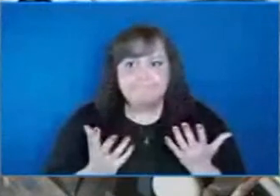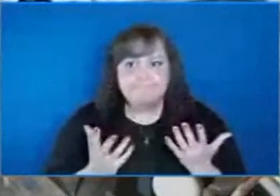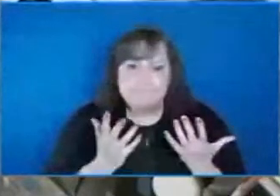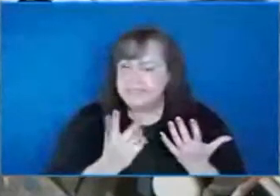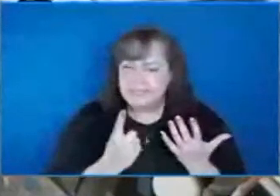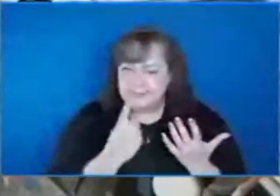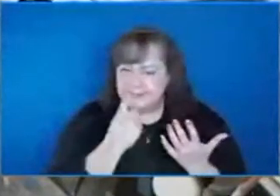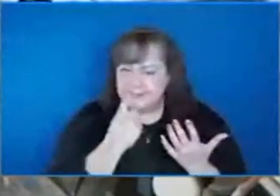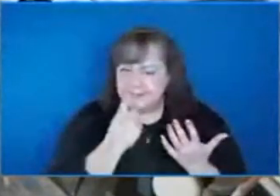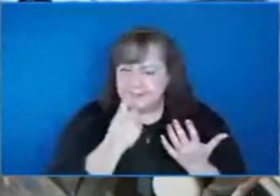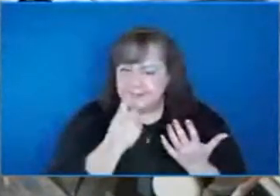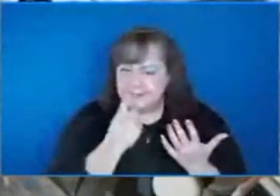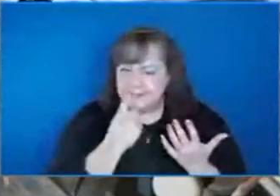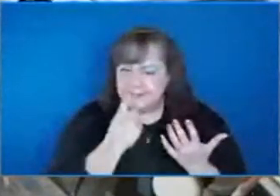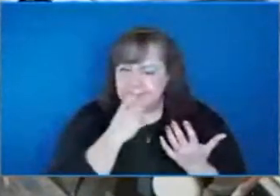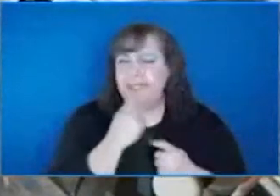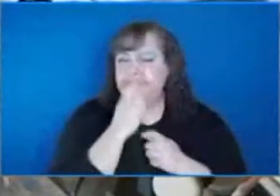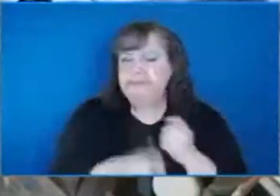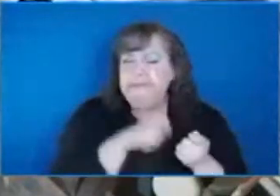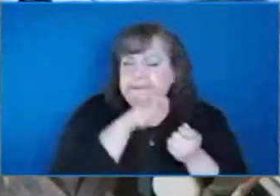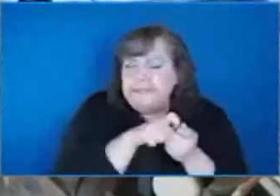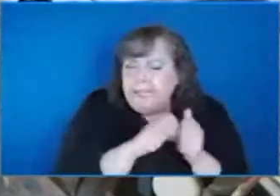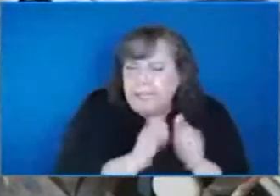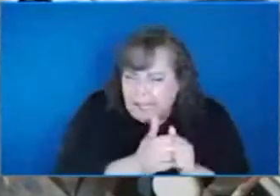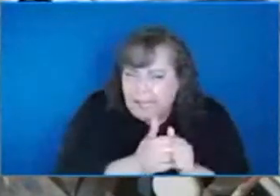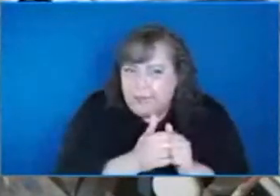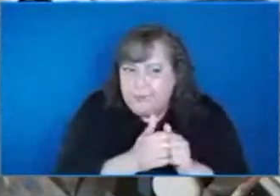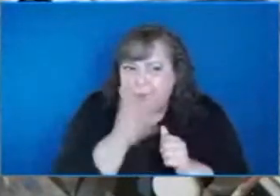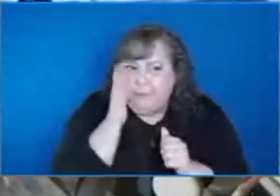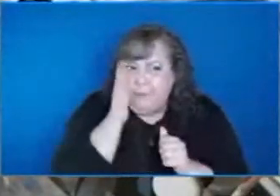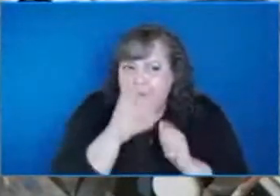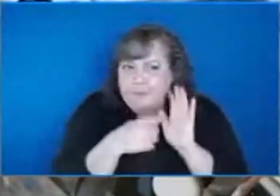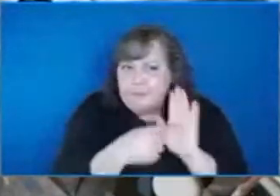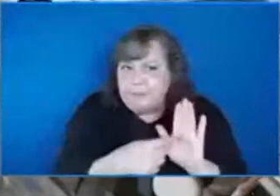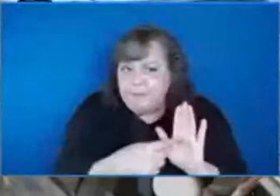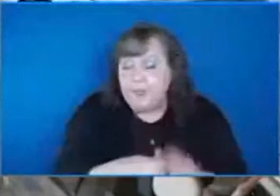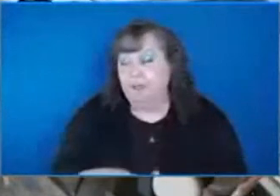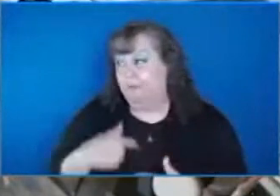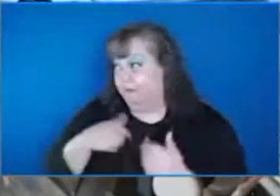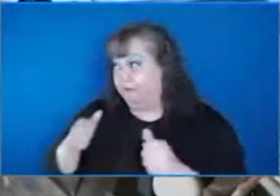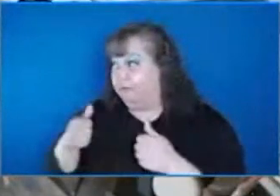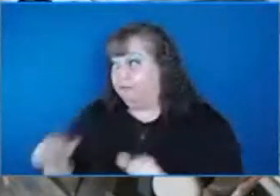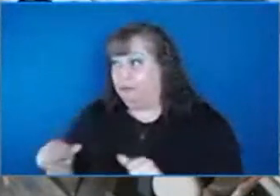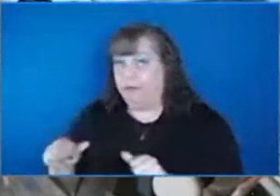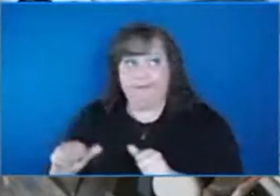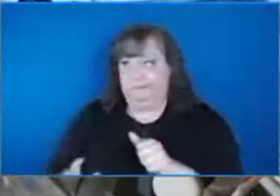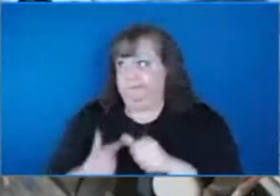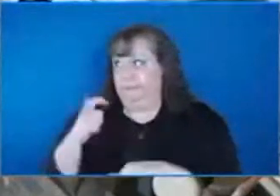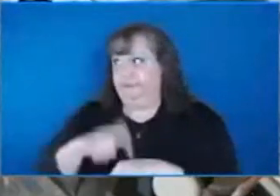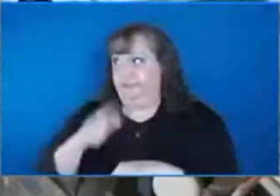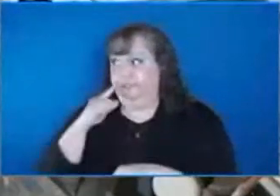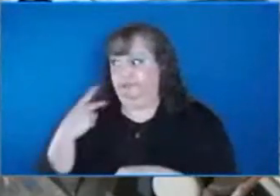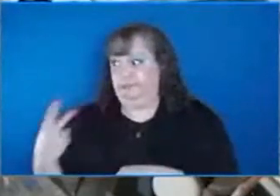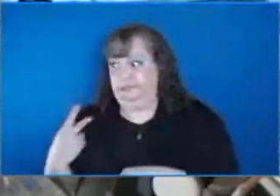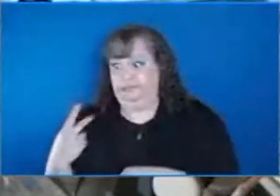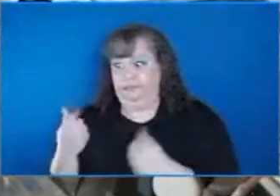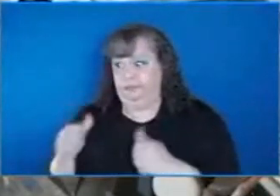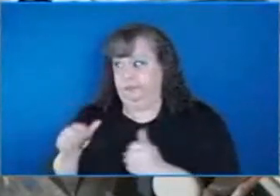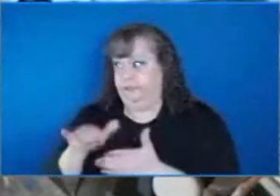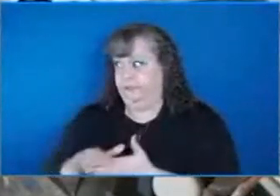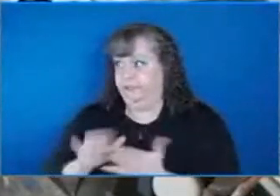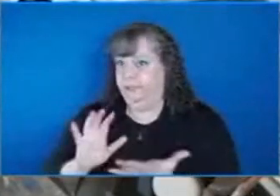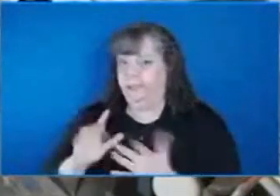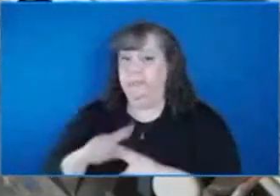how we're gonna do that? Well, I can try. It's the first time for us, but we're gonna try to demonstrate this